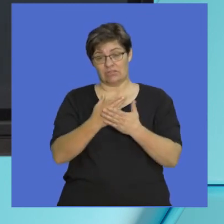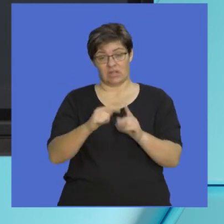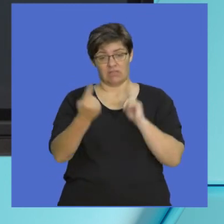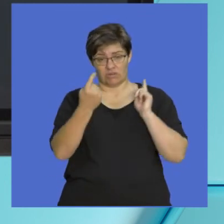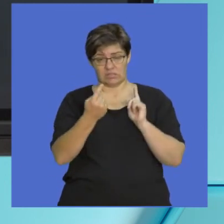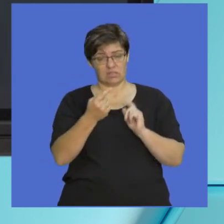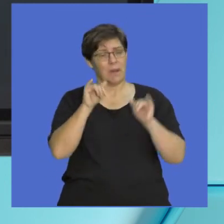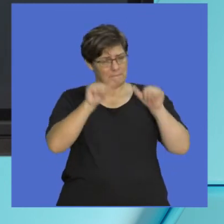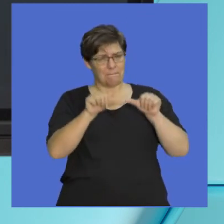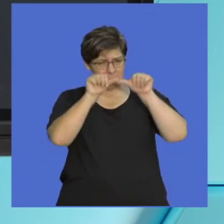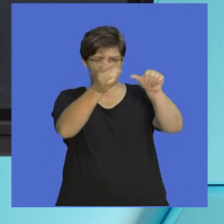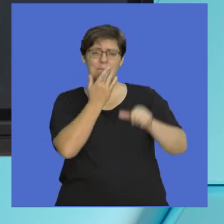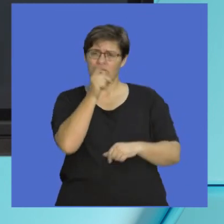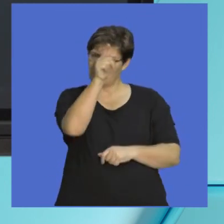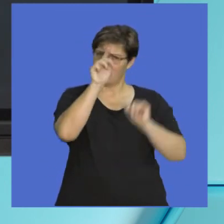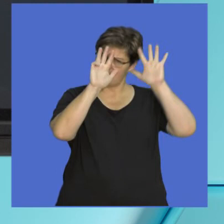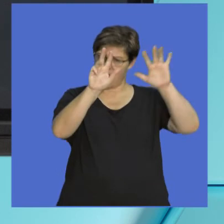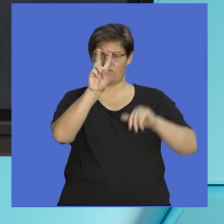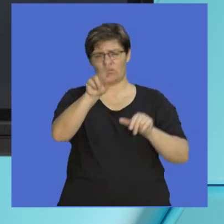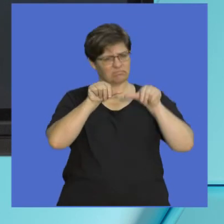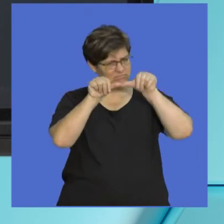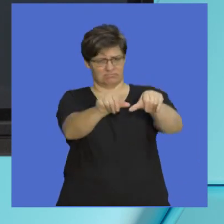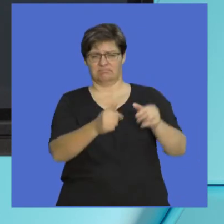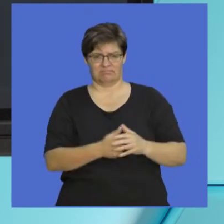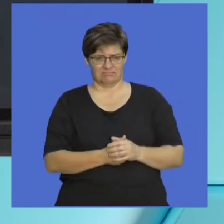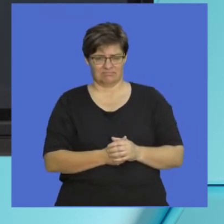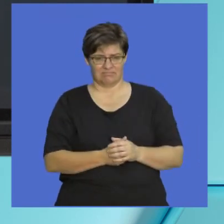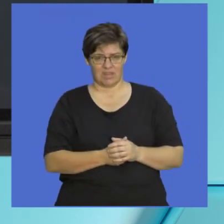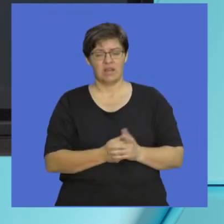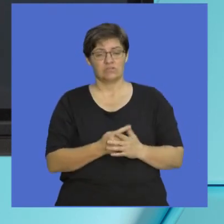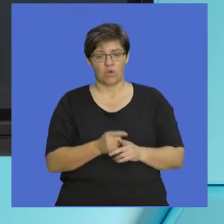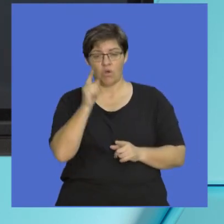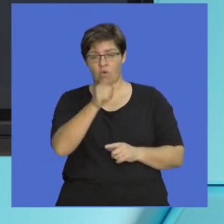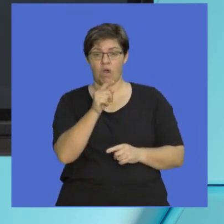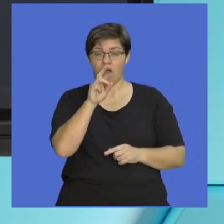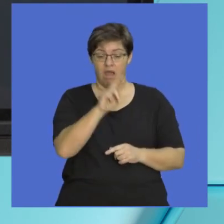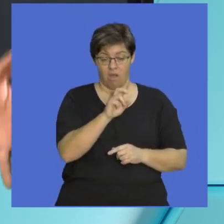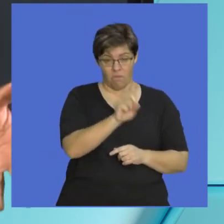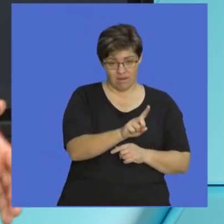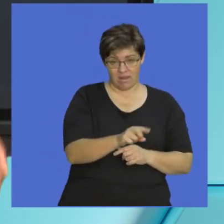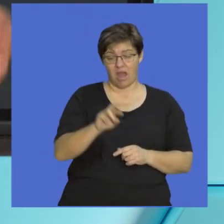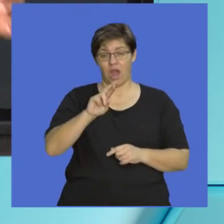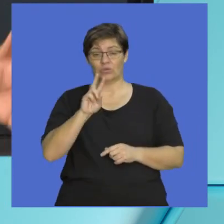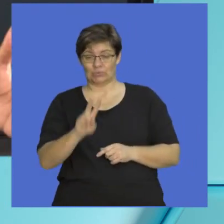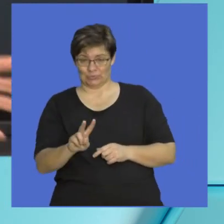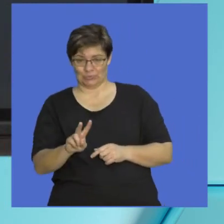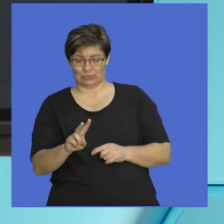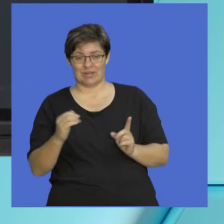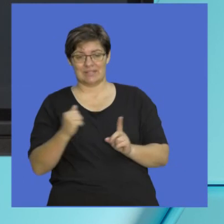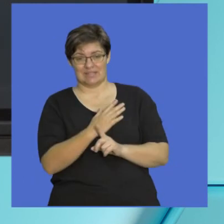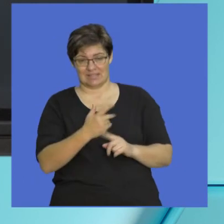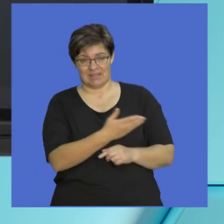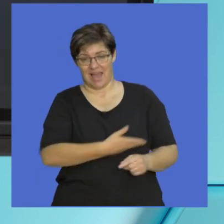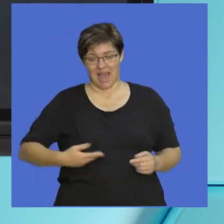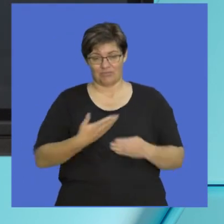potential difference. It's still 9 volts, okay? So that 9 volts is actually split between R1 of 10 ohms and